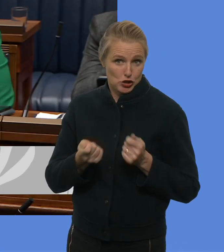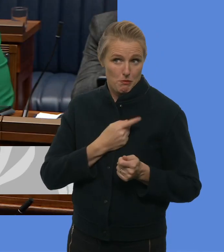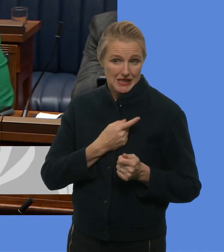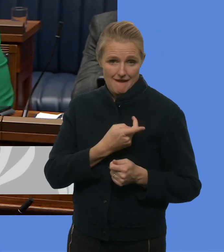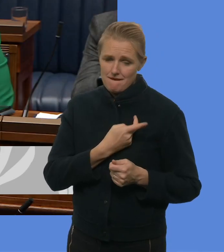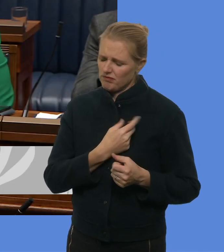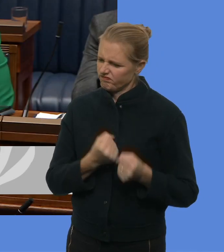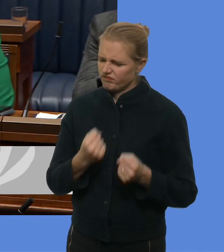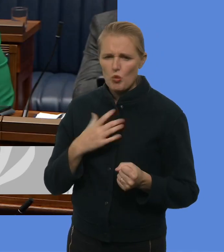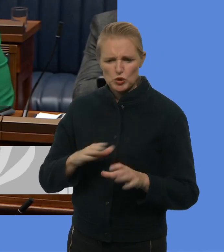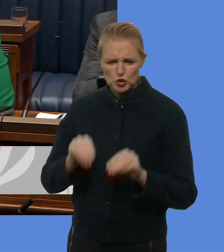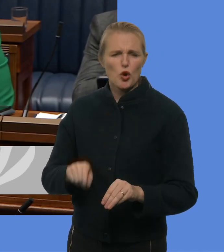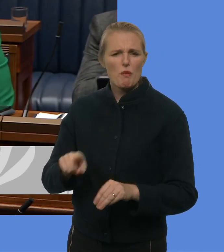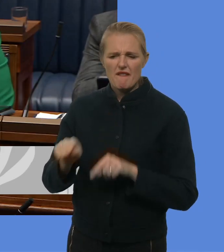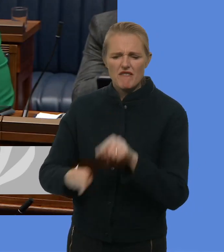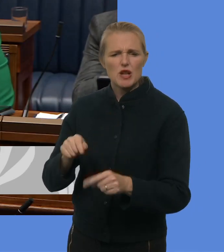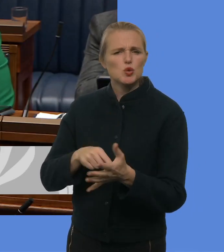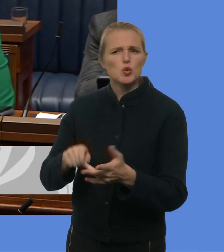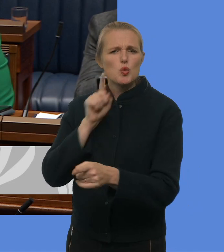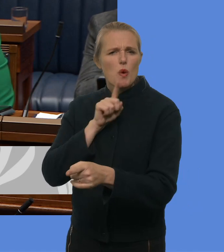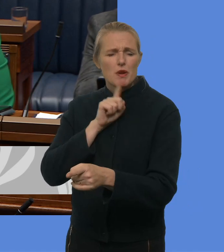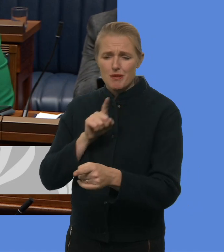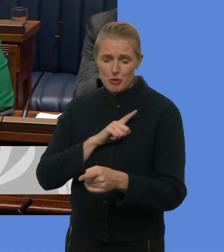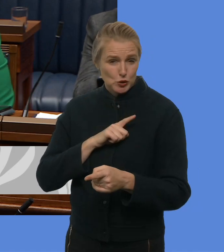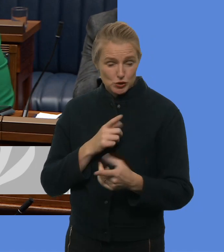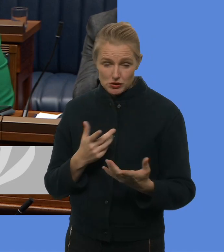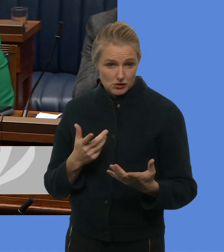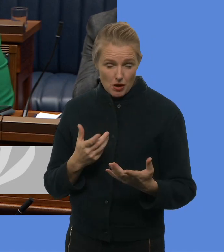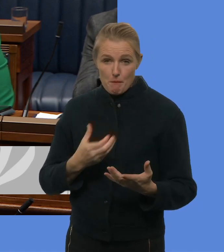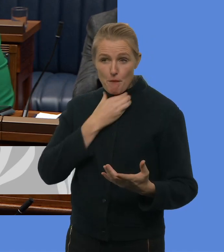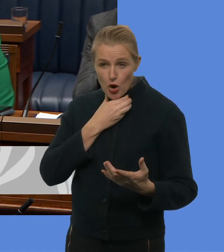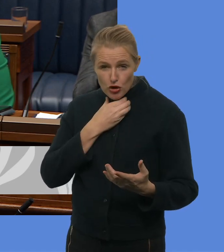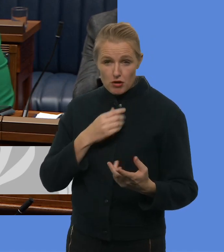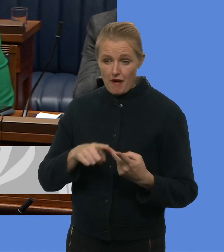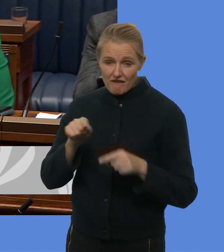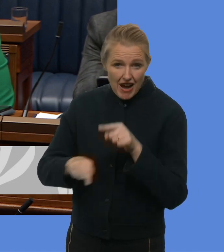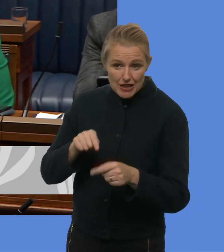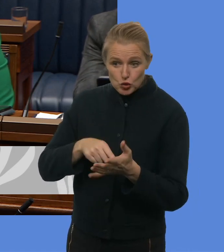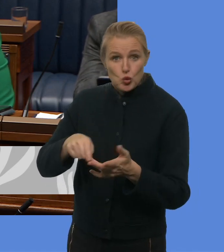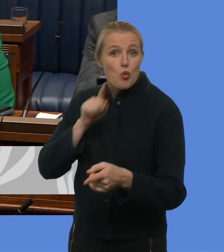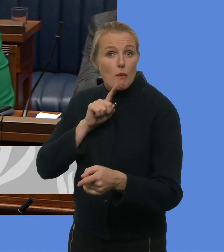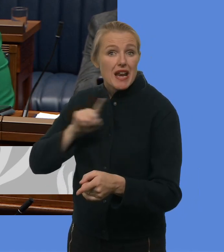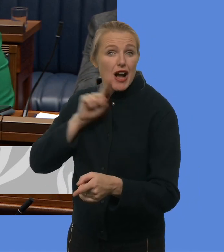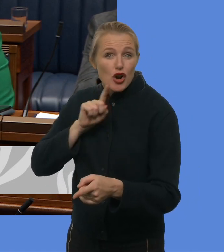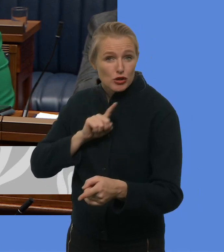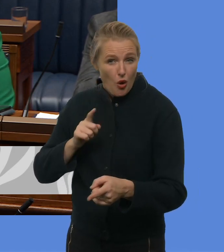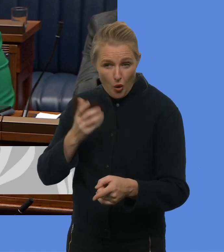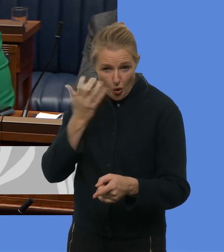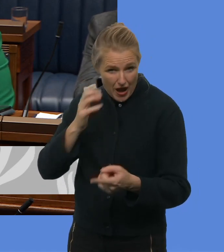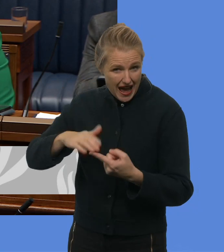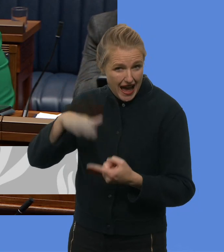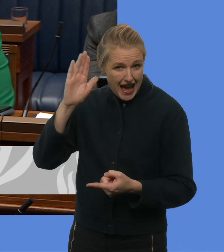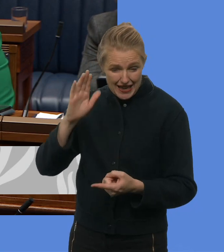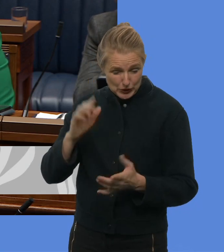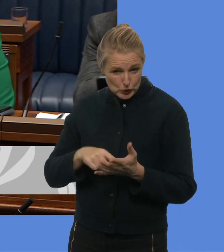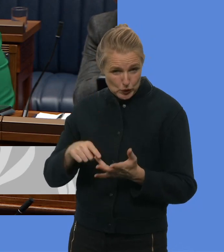The levels of violence and the level of murder of women and girls in Northern Ireland is far, far too high. And we